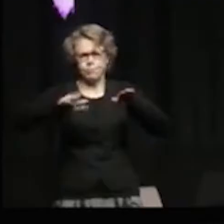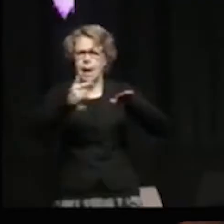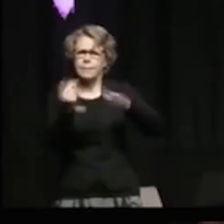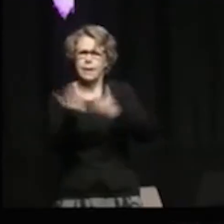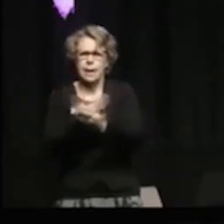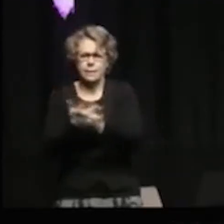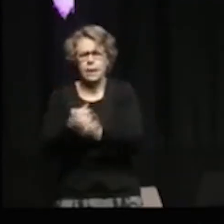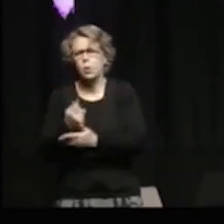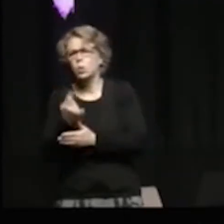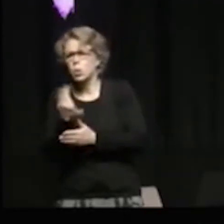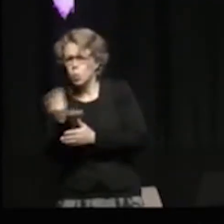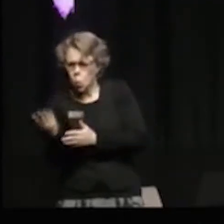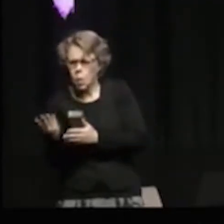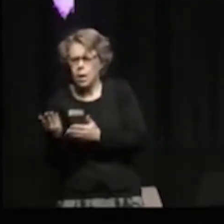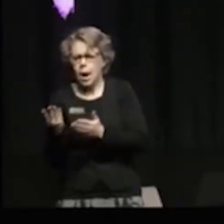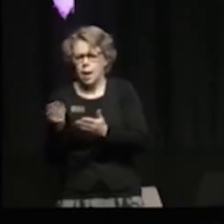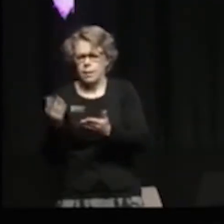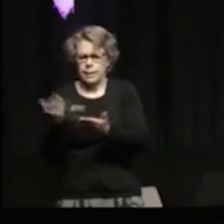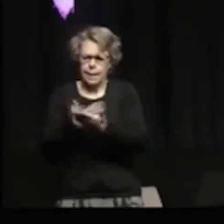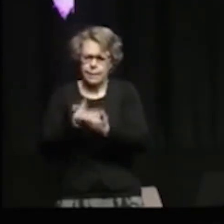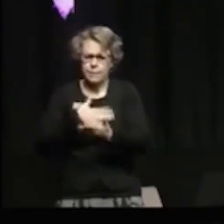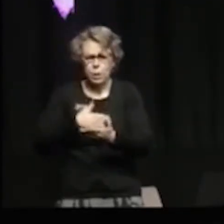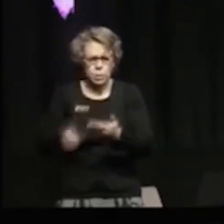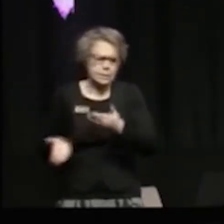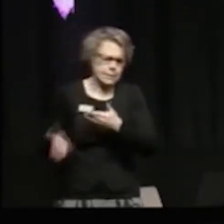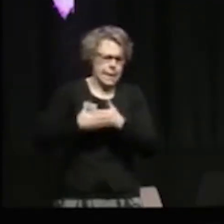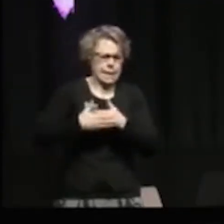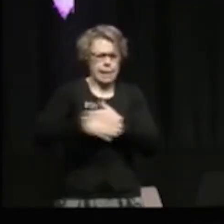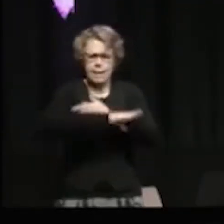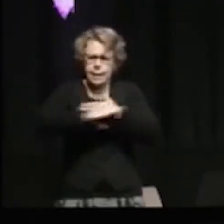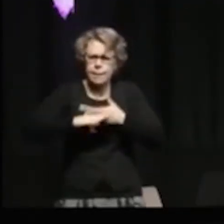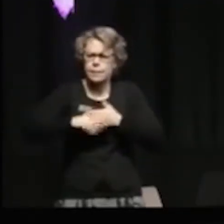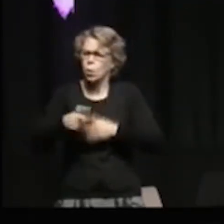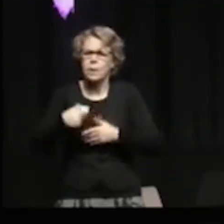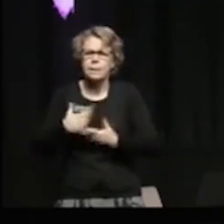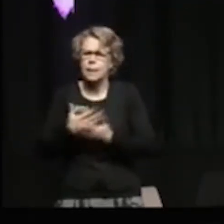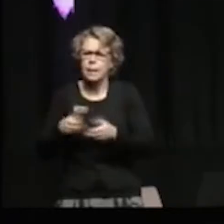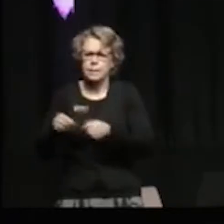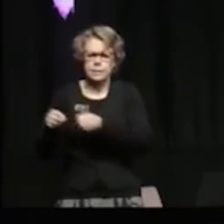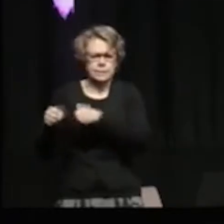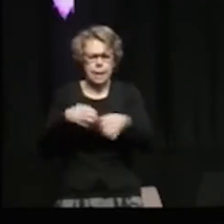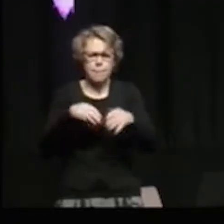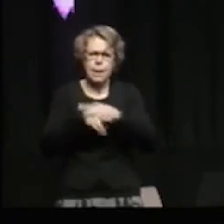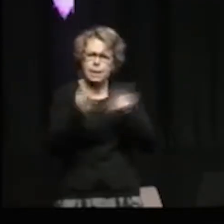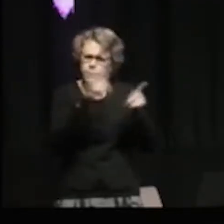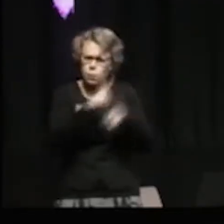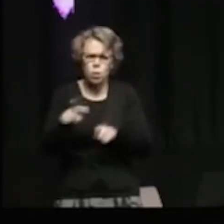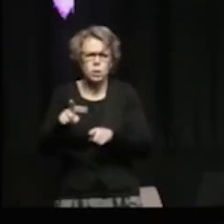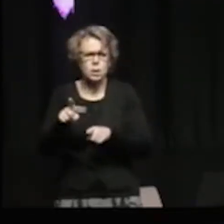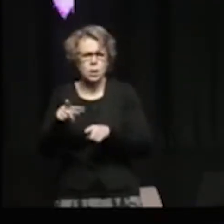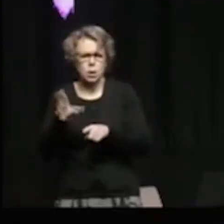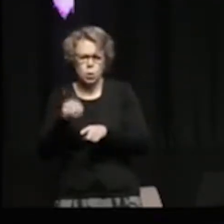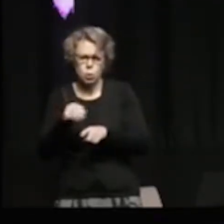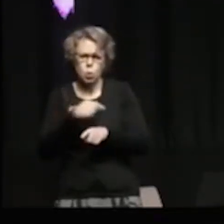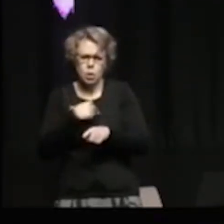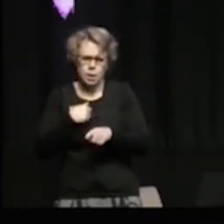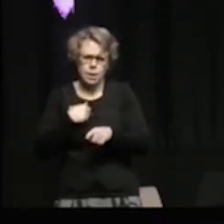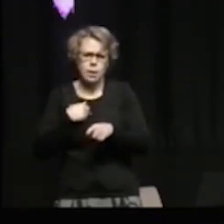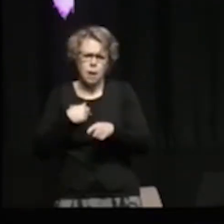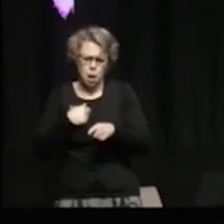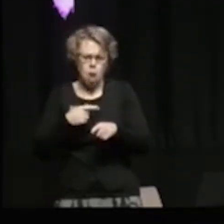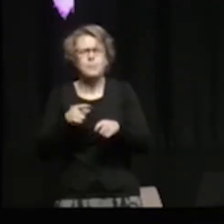and for some countries to close their borders and not letting them in, that it's important to discuss the right to asylum and